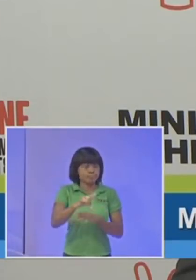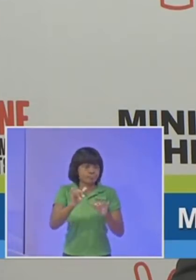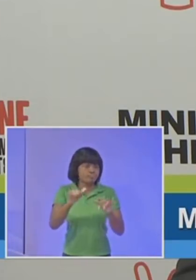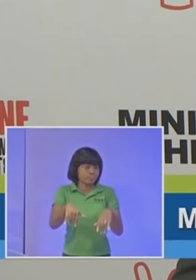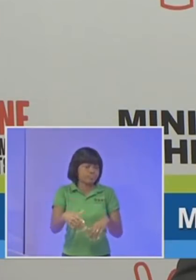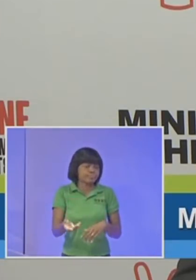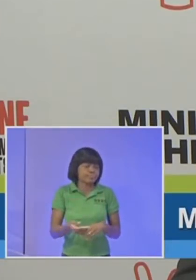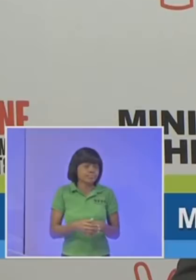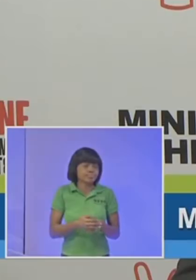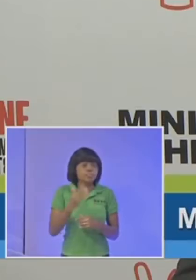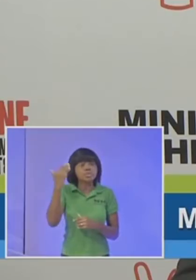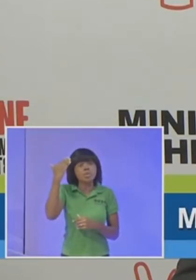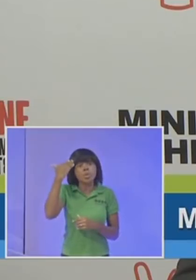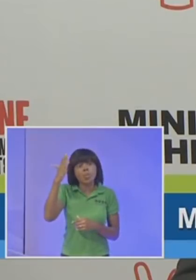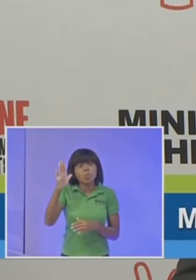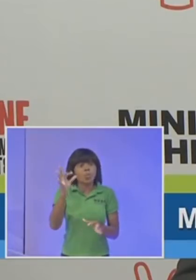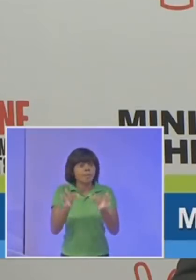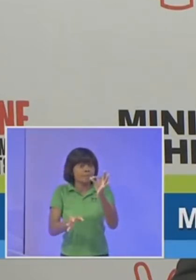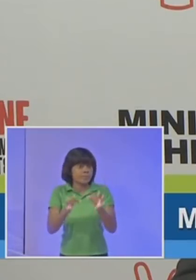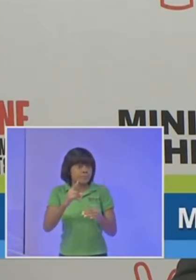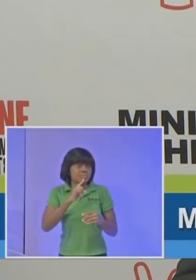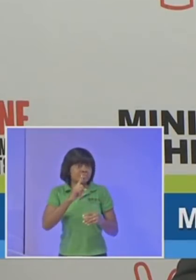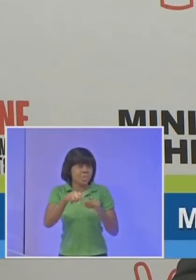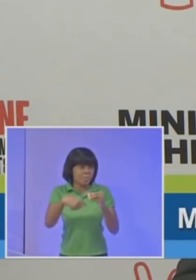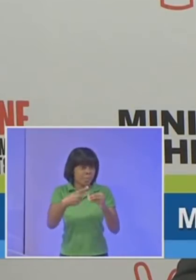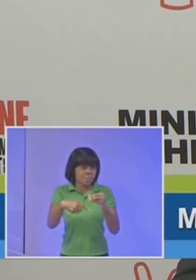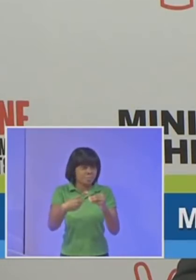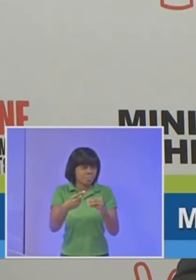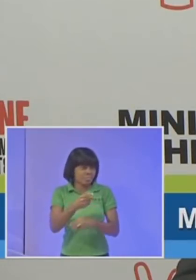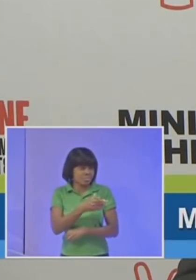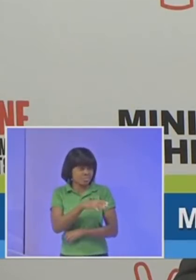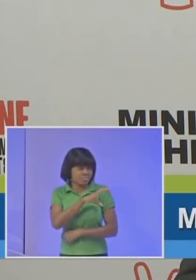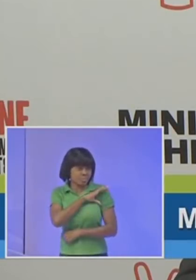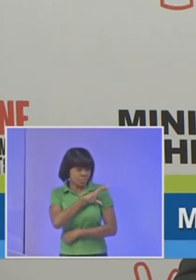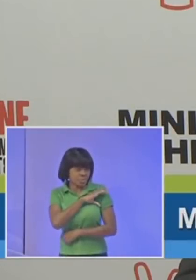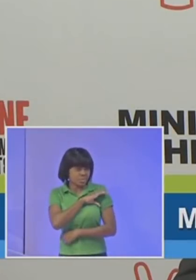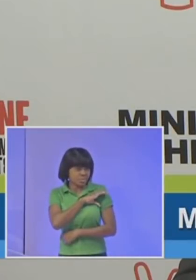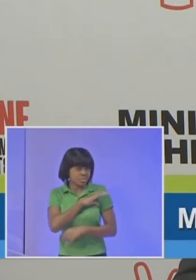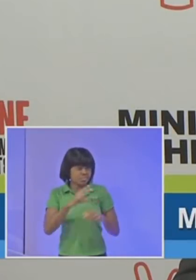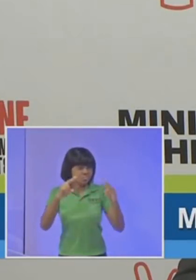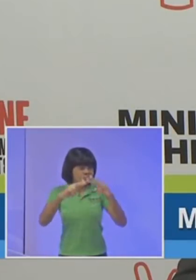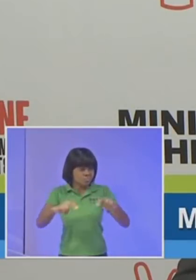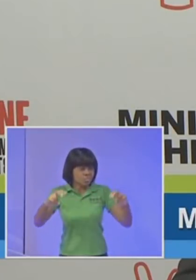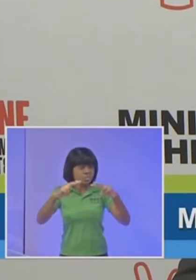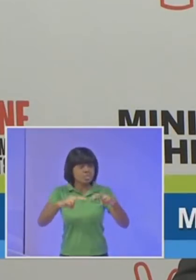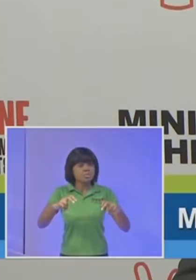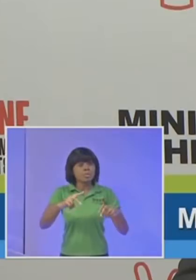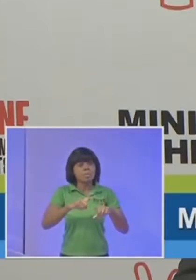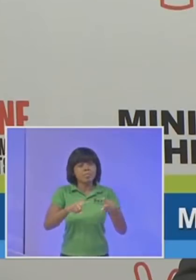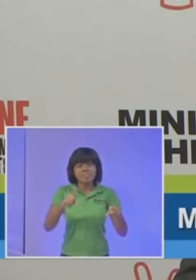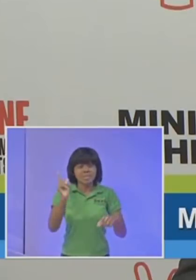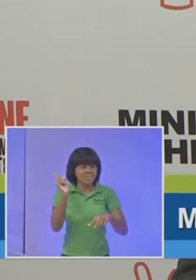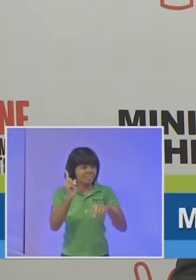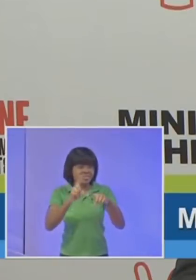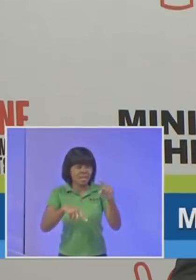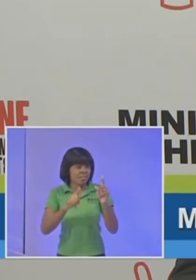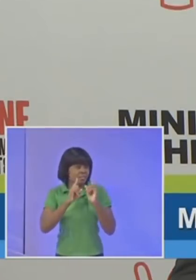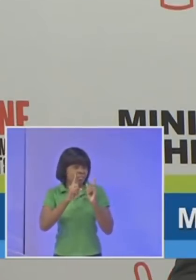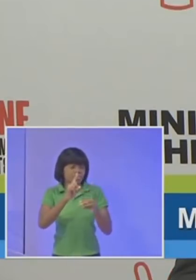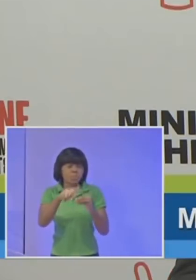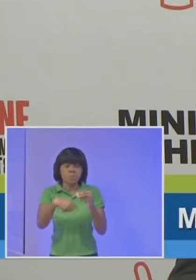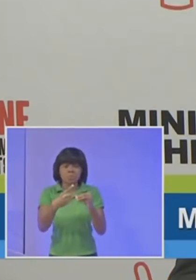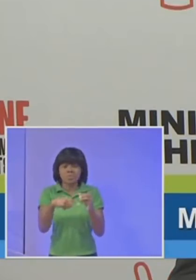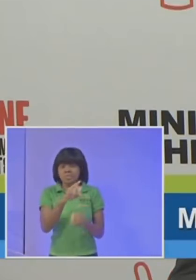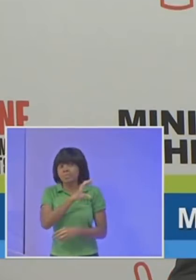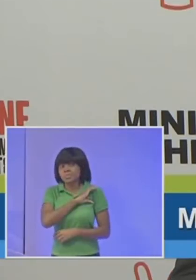I don't know if you're referring to the police part of it, but I can't speak to the police part of it, but that person will be out